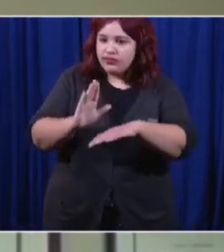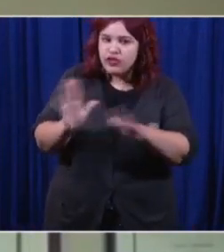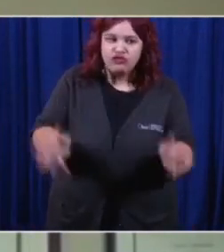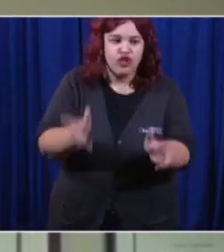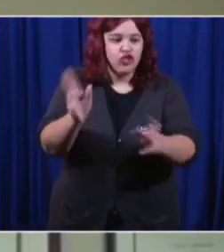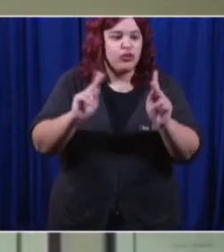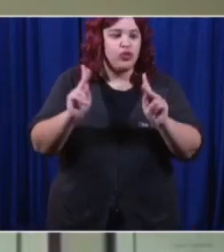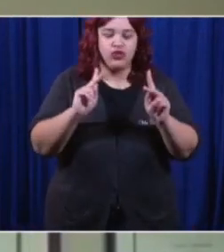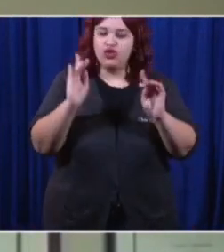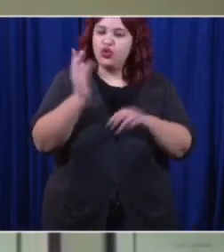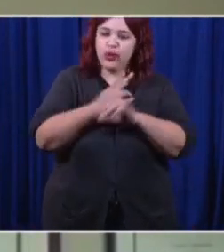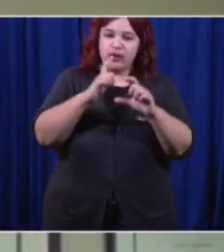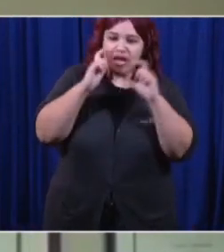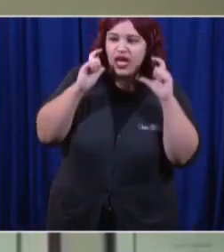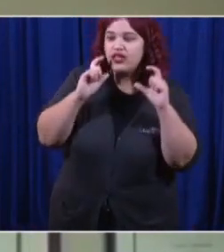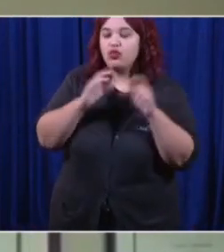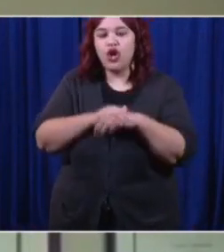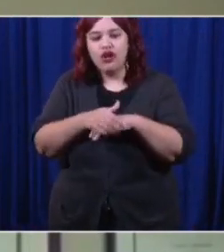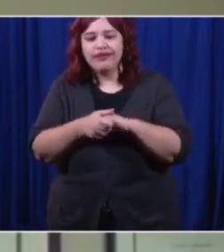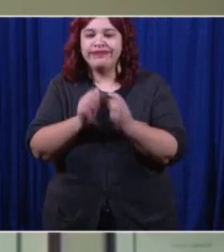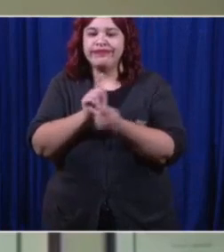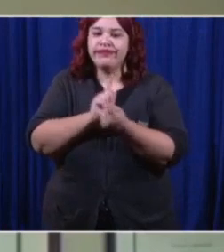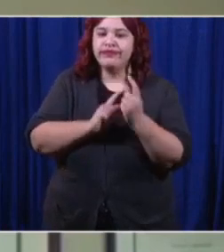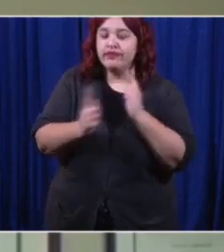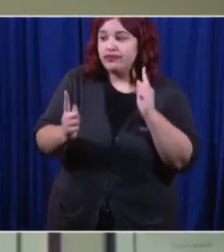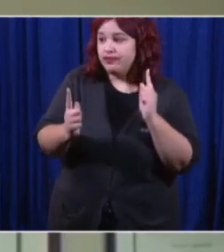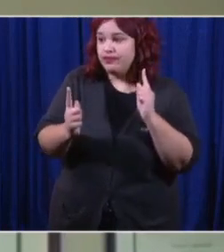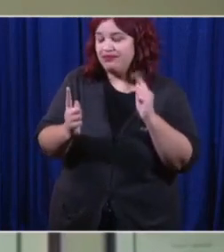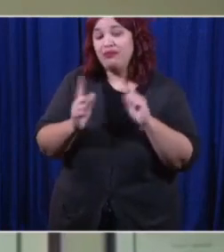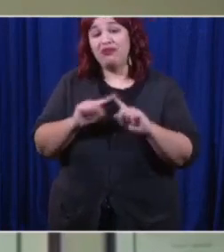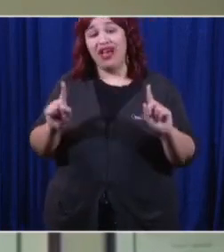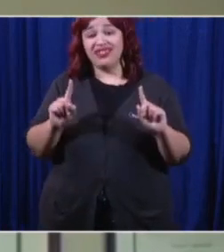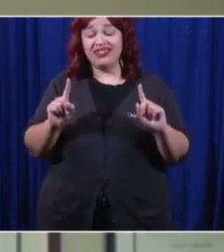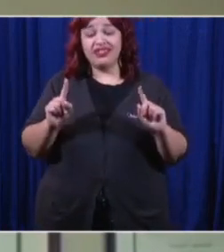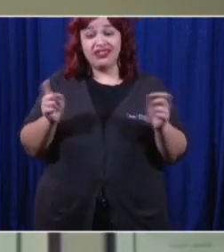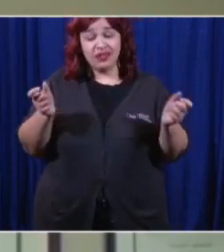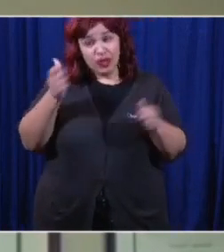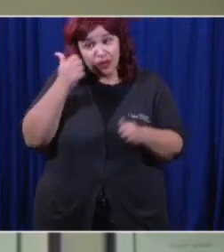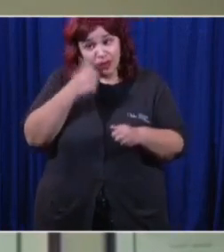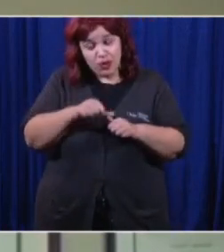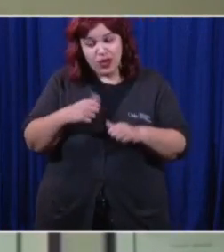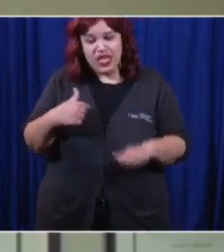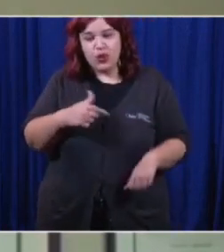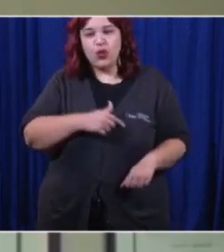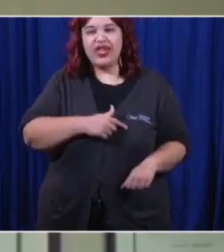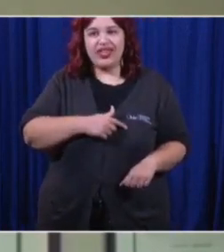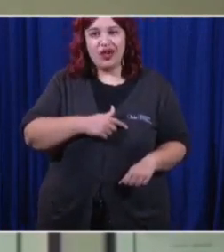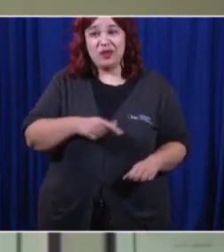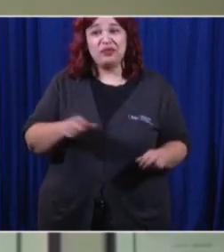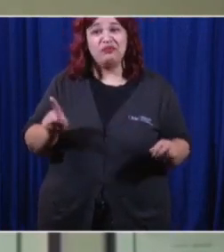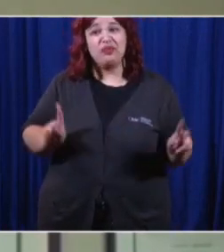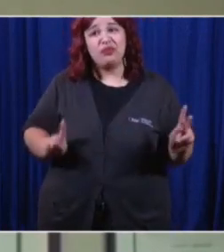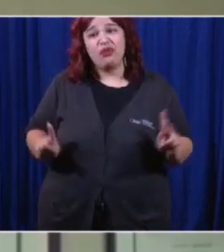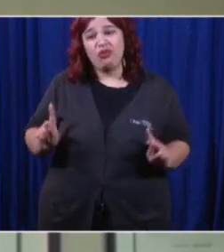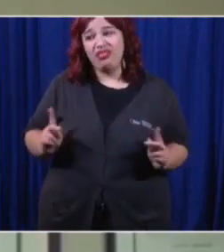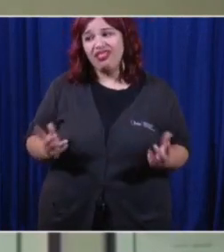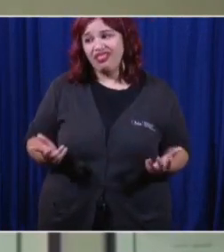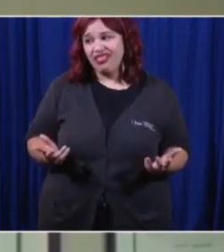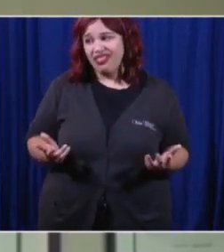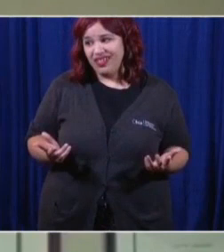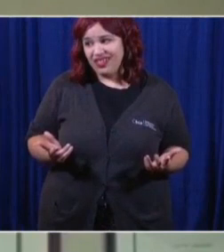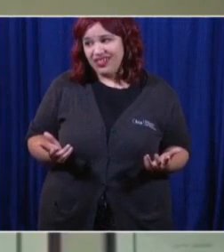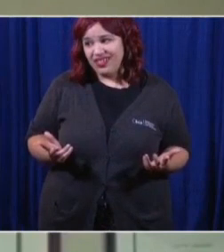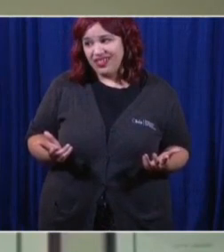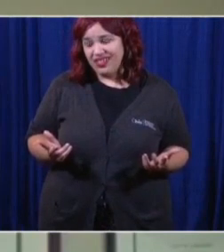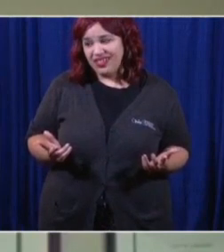real phenomenon of COVID fatigue. It's been described. And part of what we are doing today is